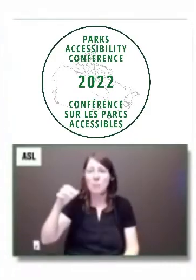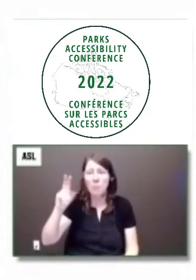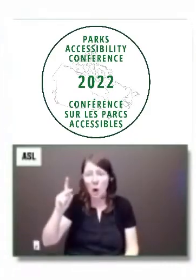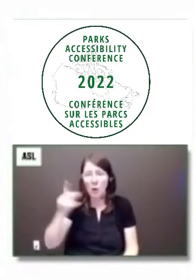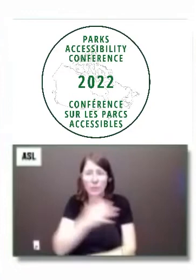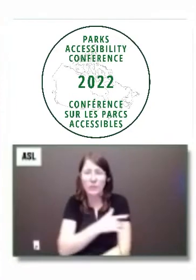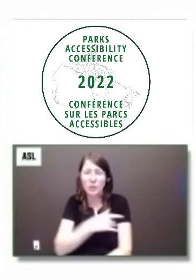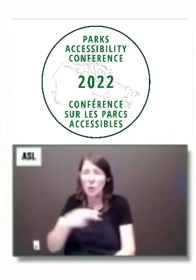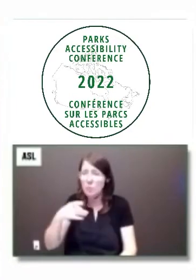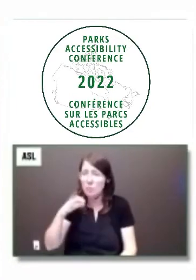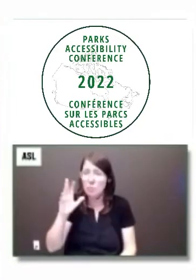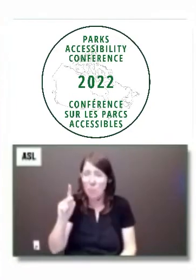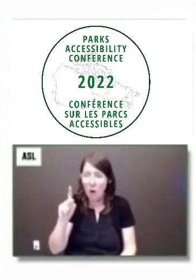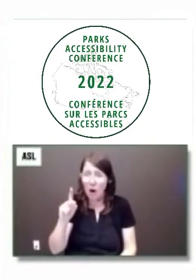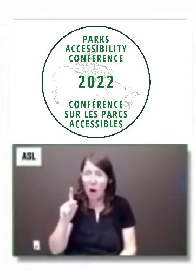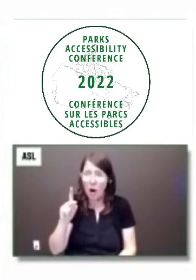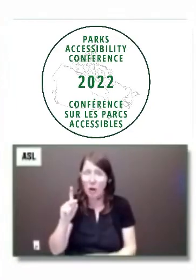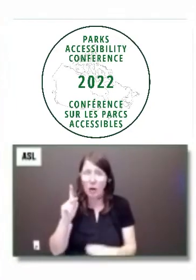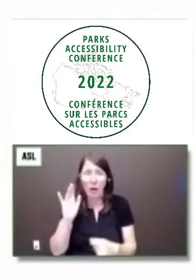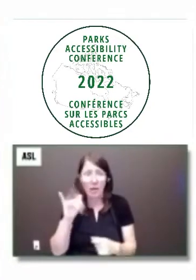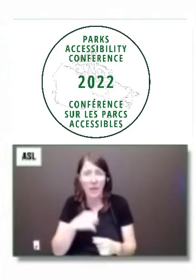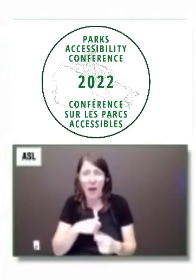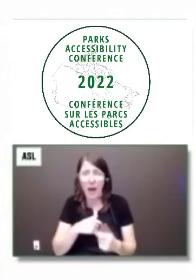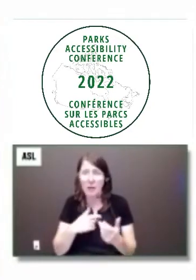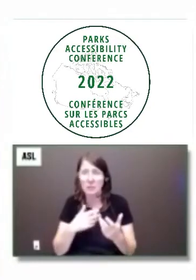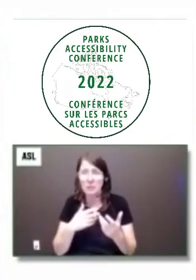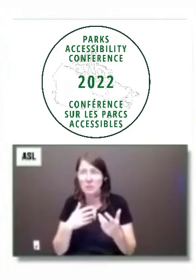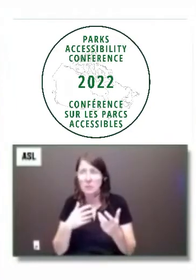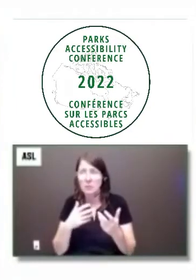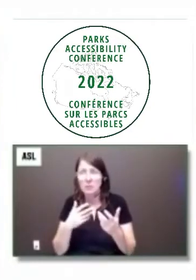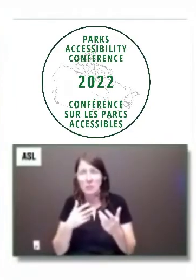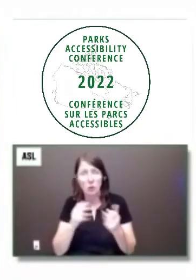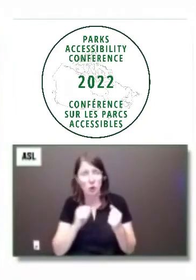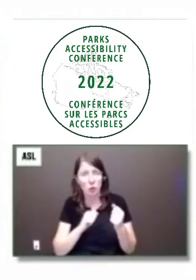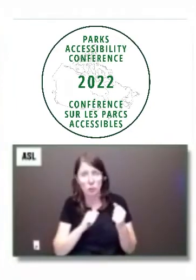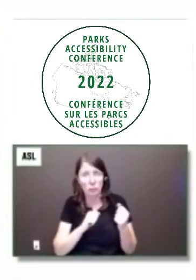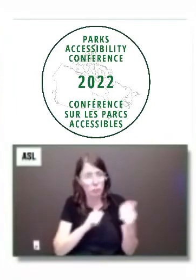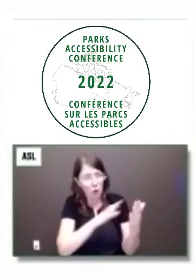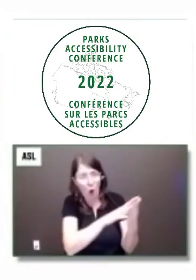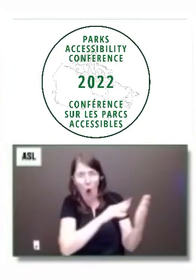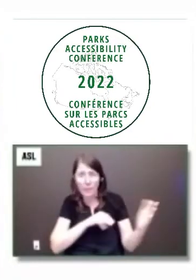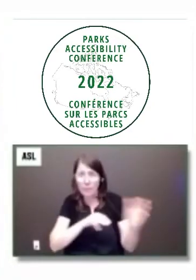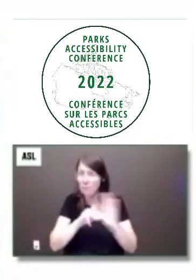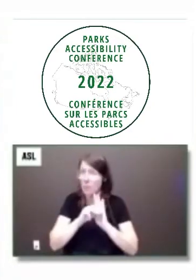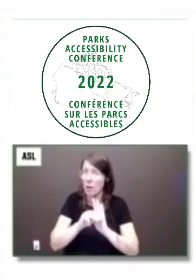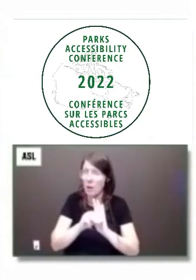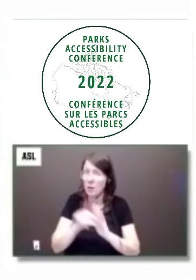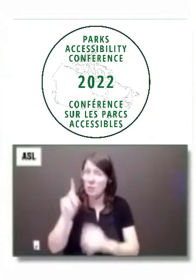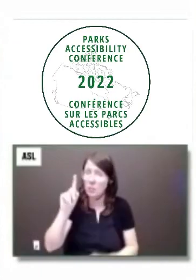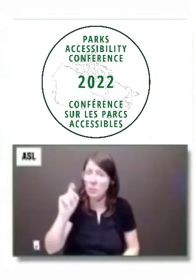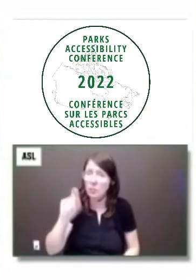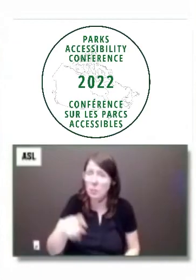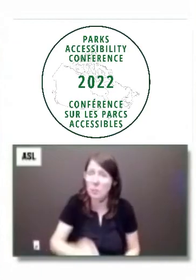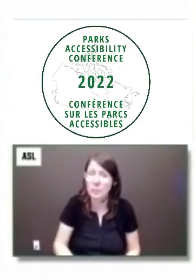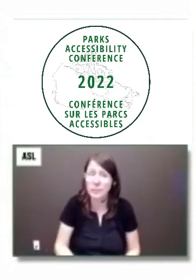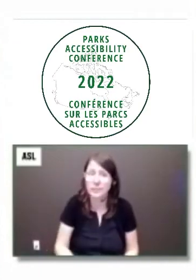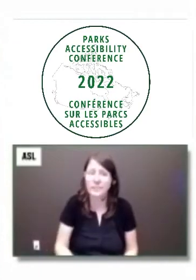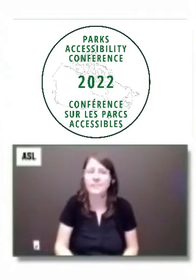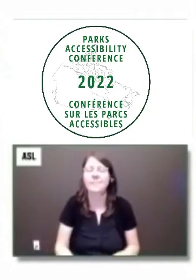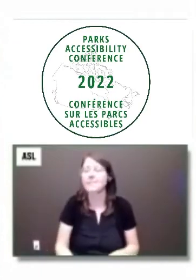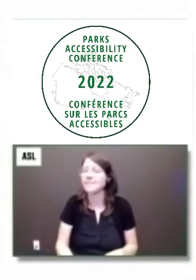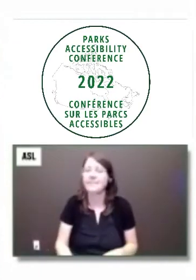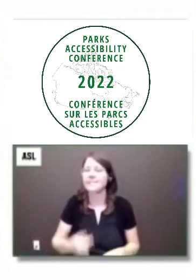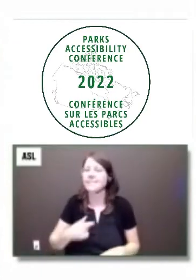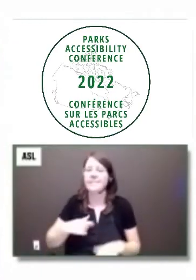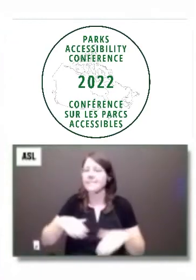elsewhere? I haven't found any that would work for my sister in